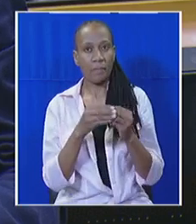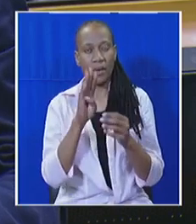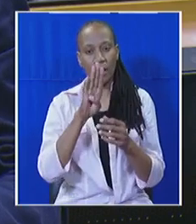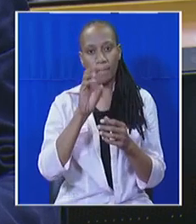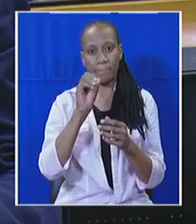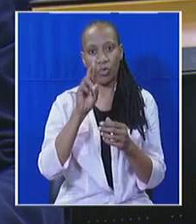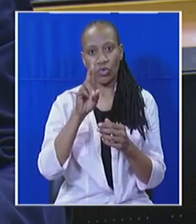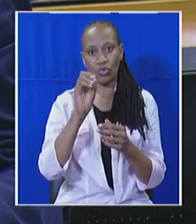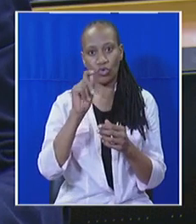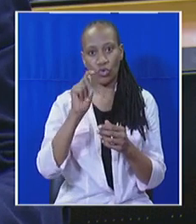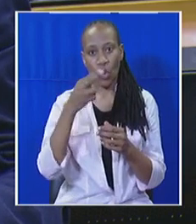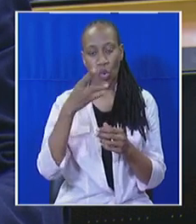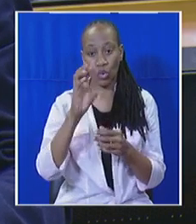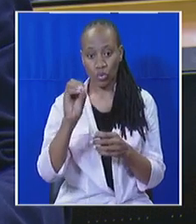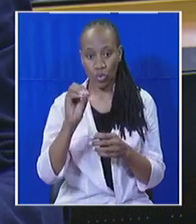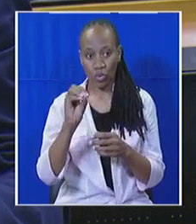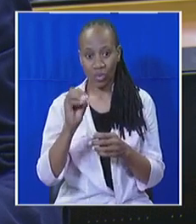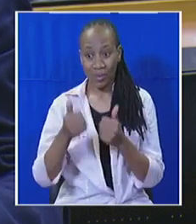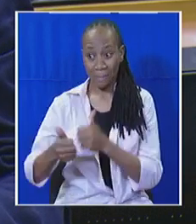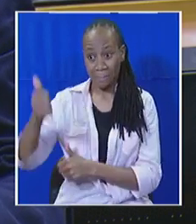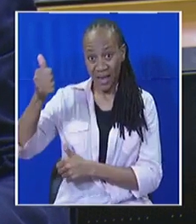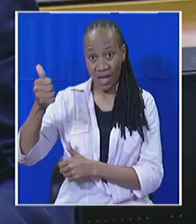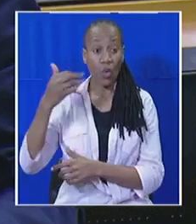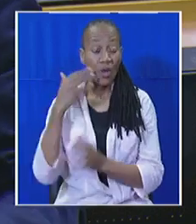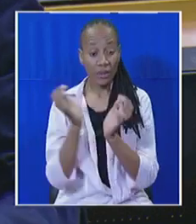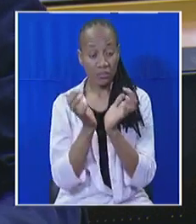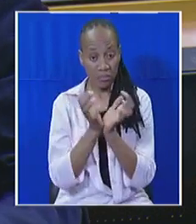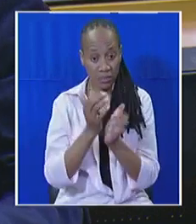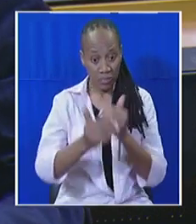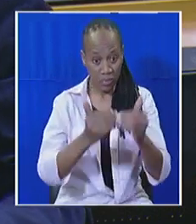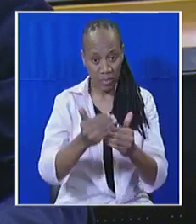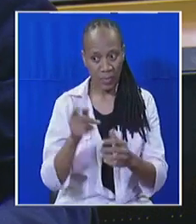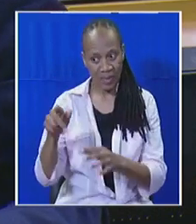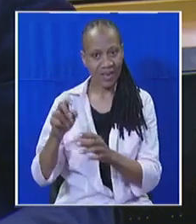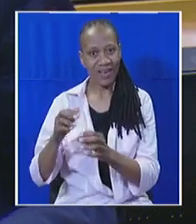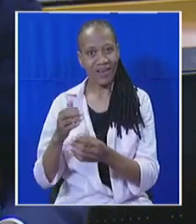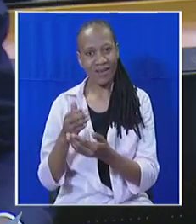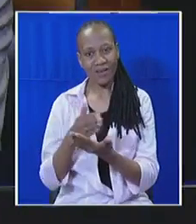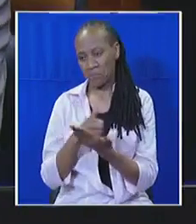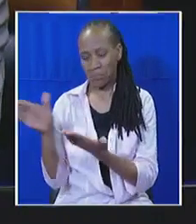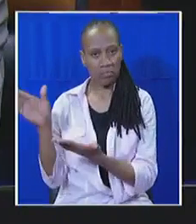Parliament sessions, both its plenary and committees. I so move.